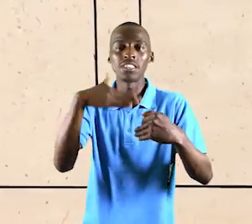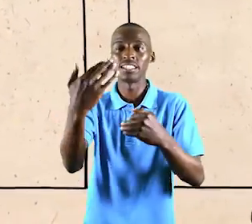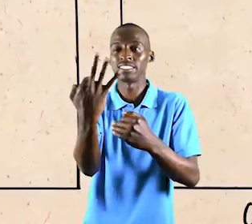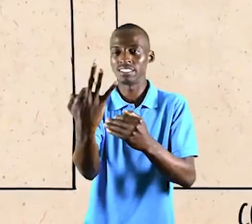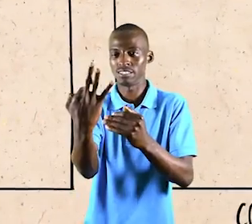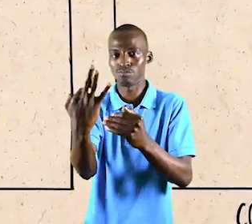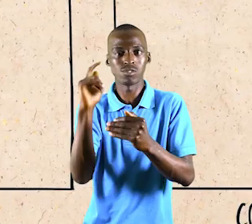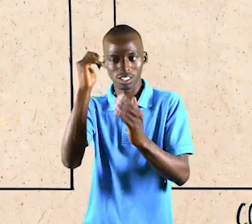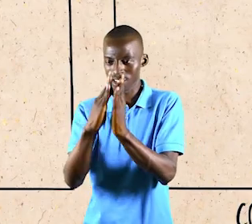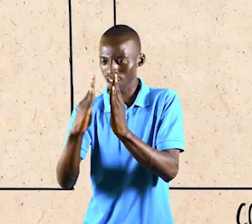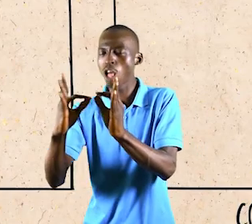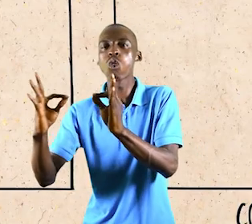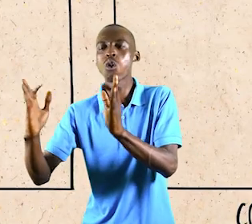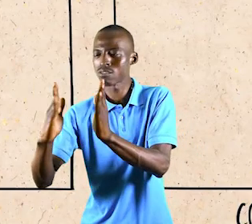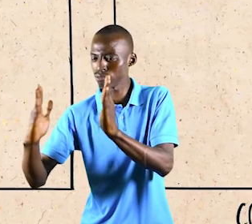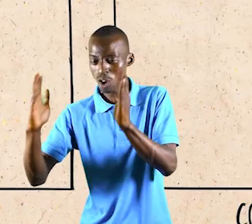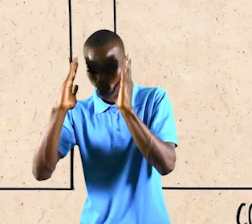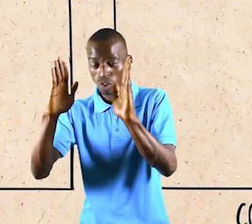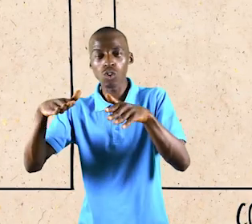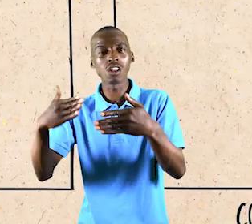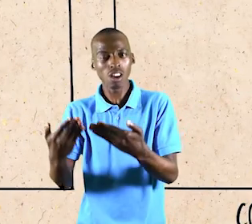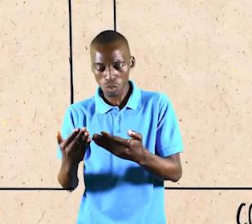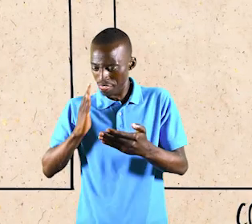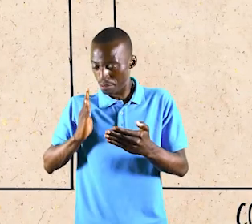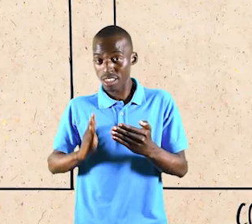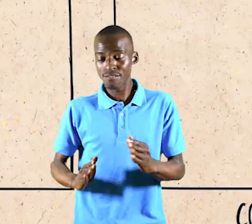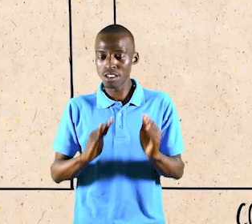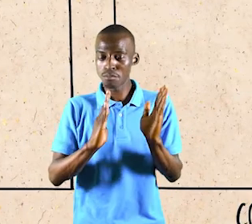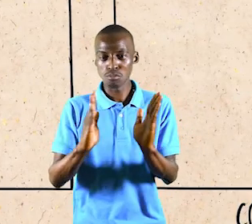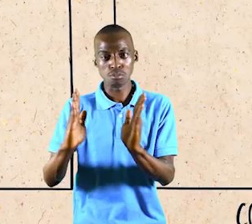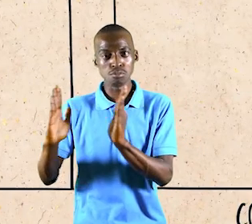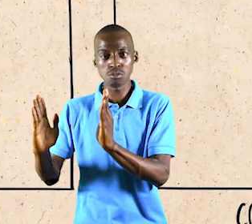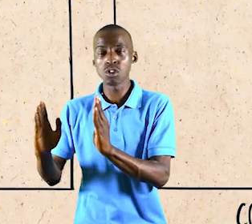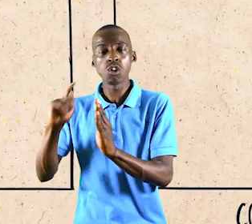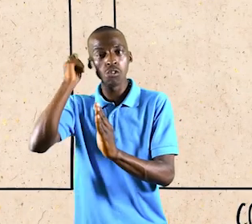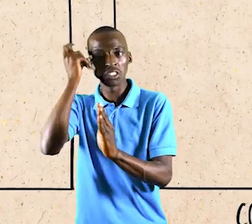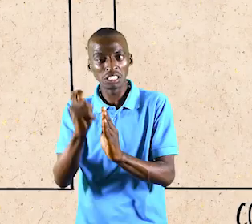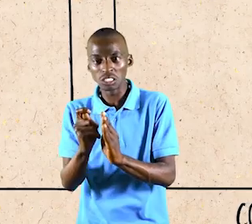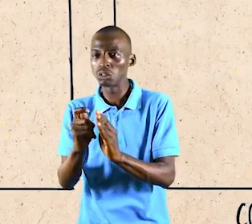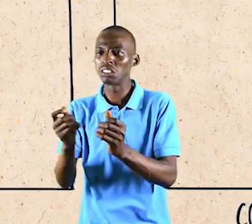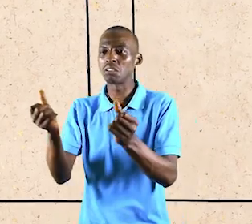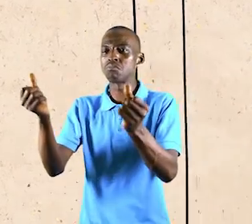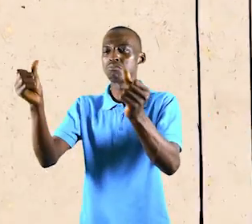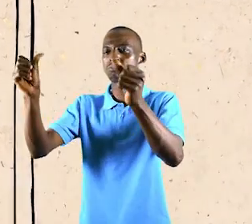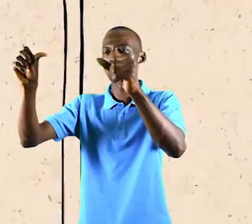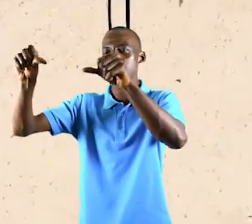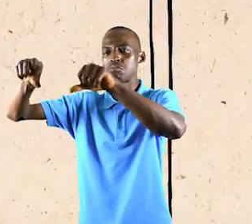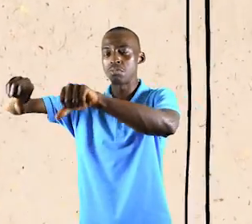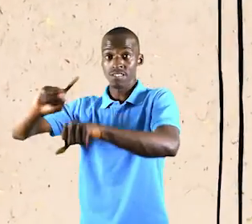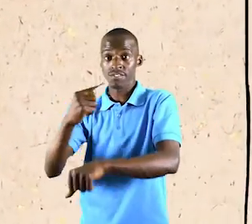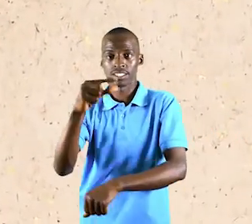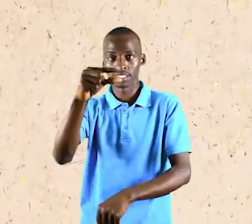3 judges are longer, and they focus in on the character flaws of the judges, which get increasingly worse. So Gideon,